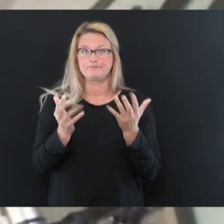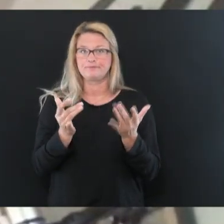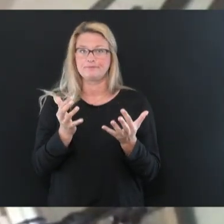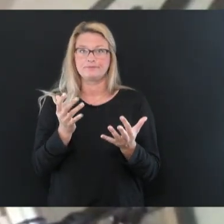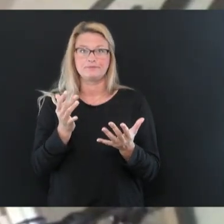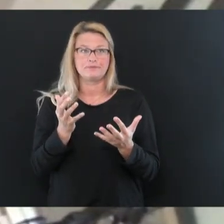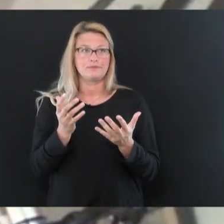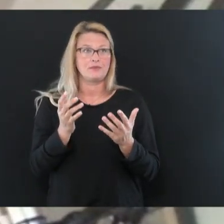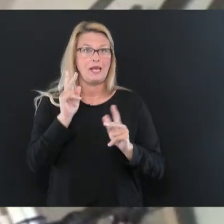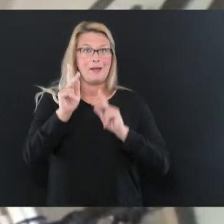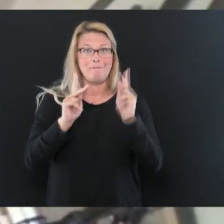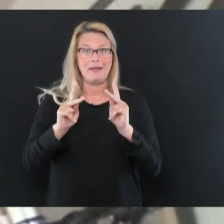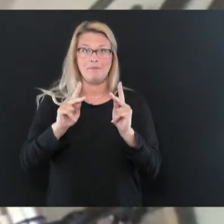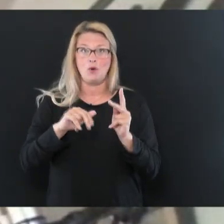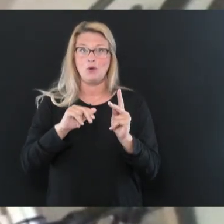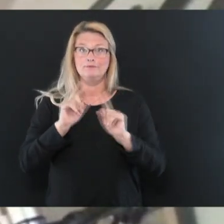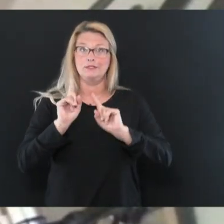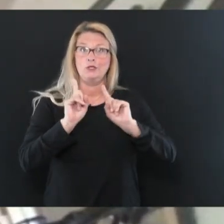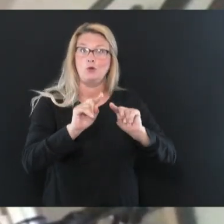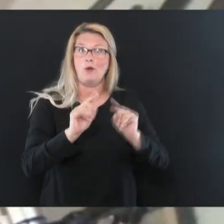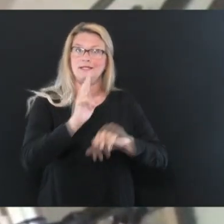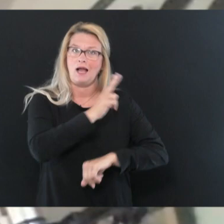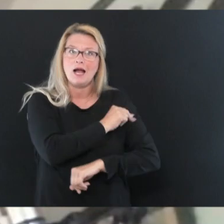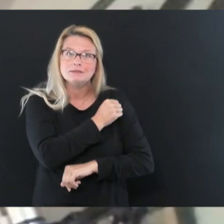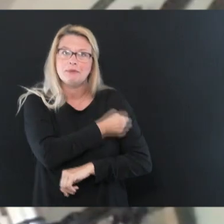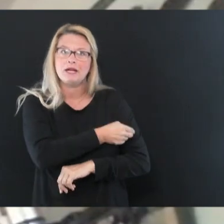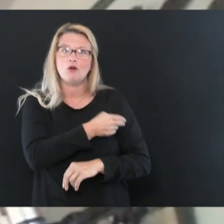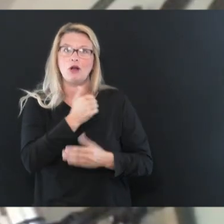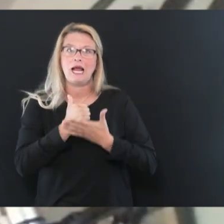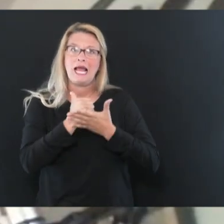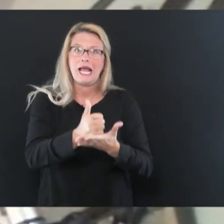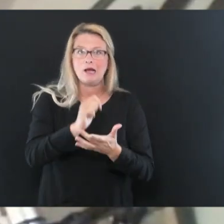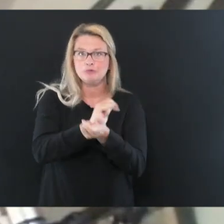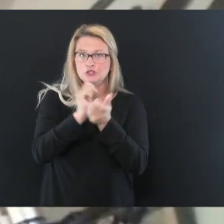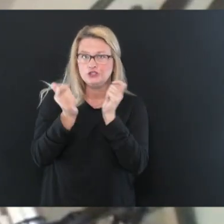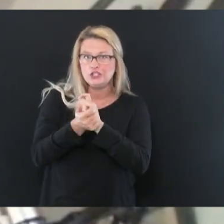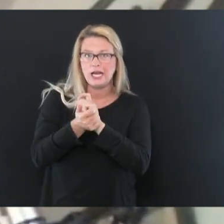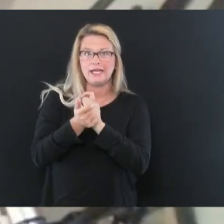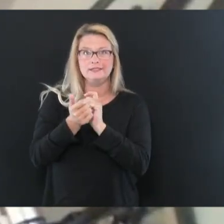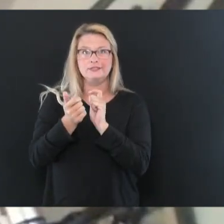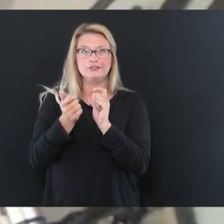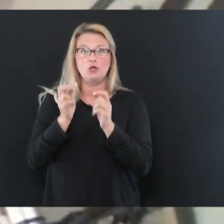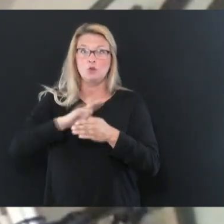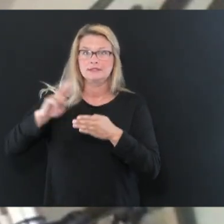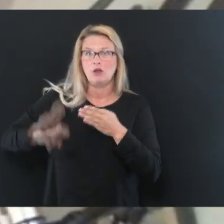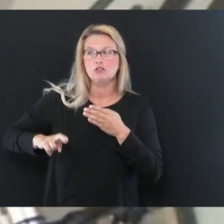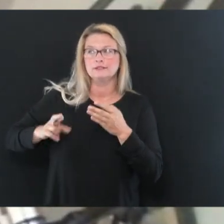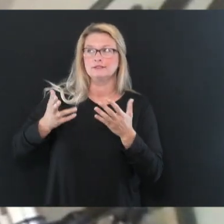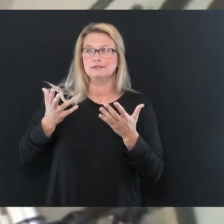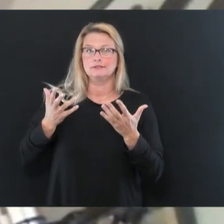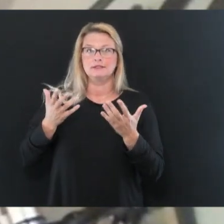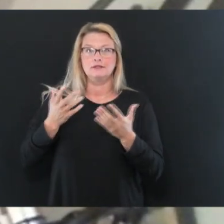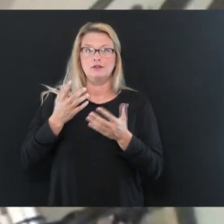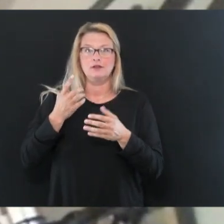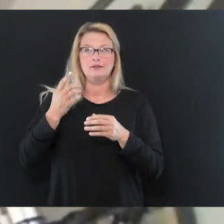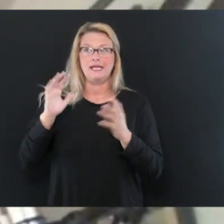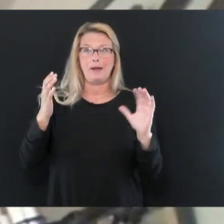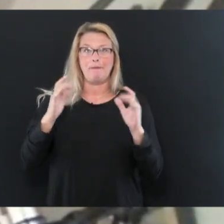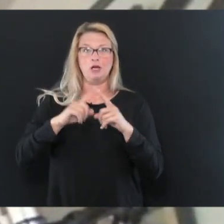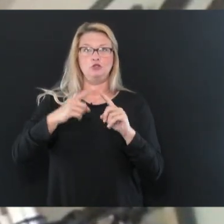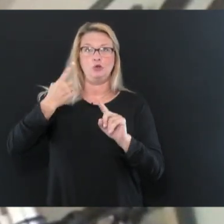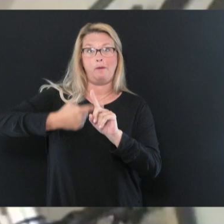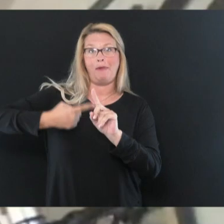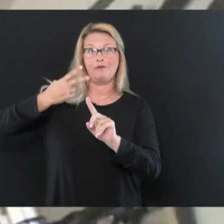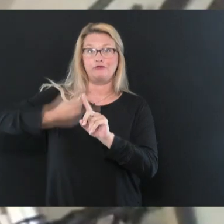get to the hospitals in West Virginia and kind of help change some of the outcomes that, say, a month or so or 2 months ago would